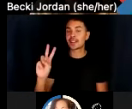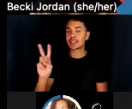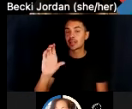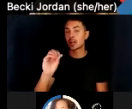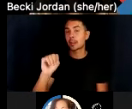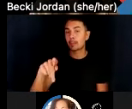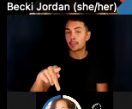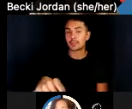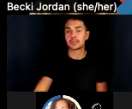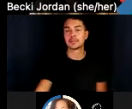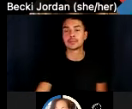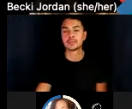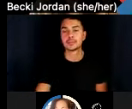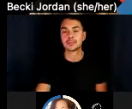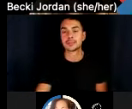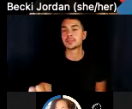want.